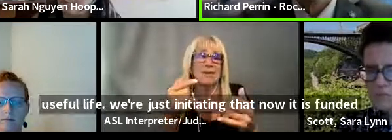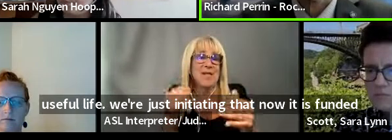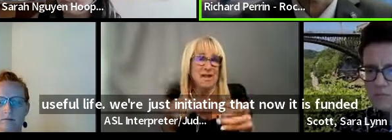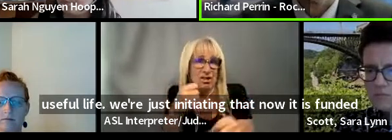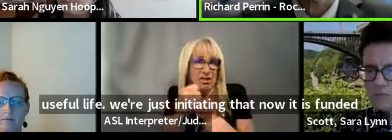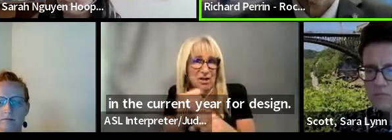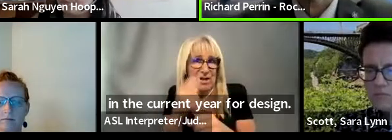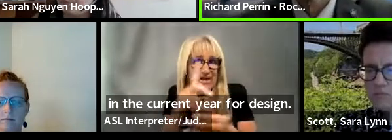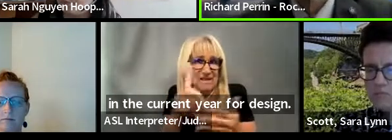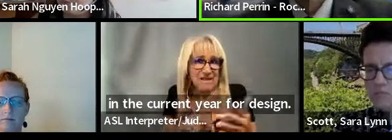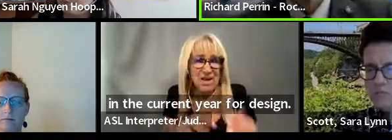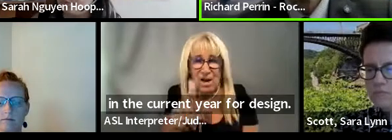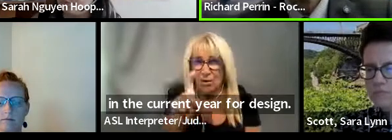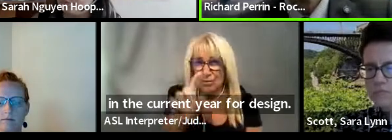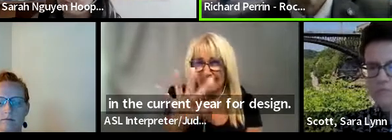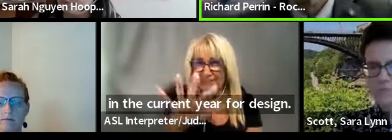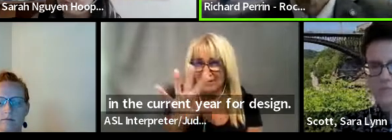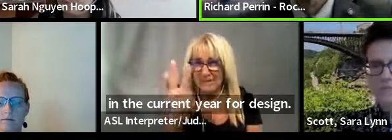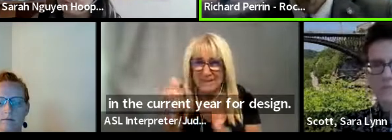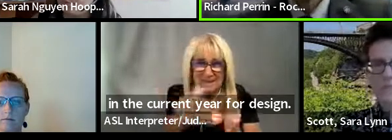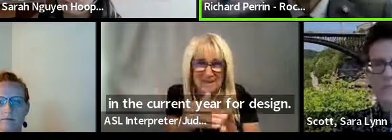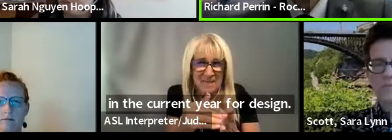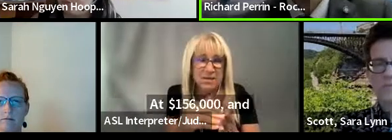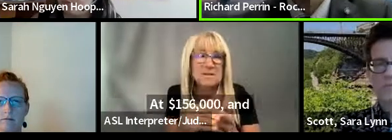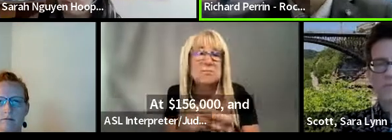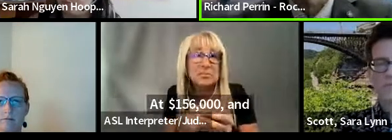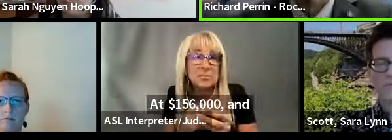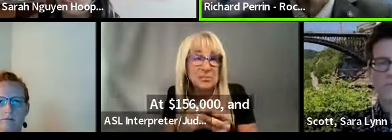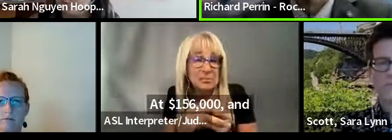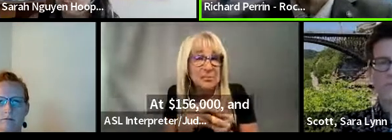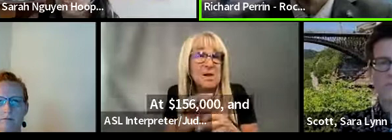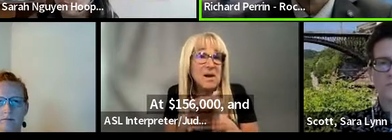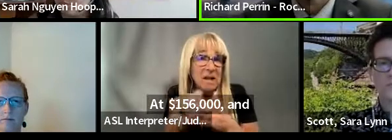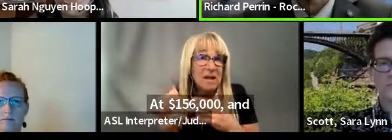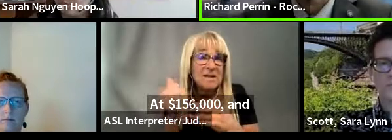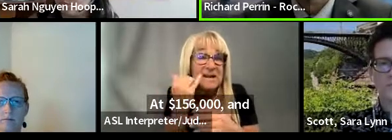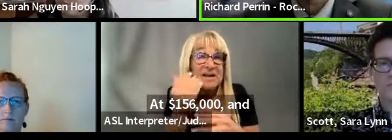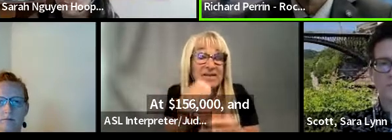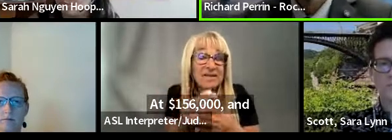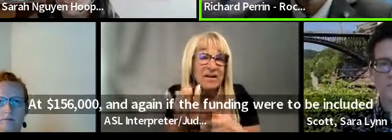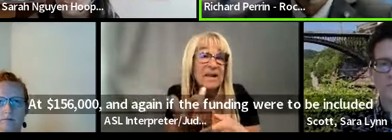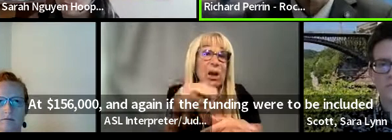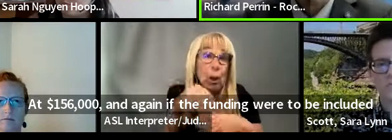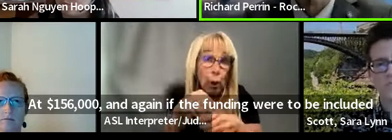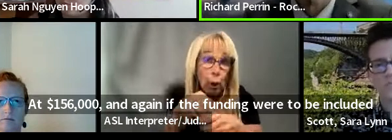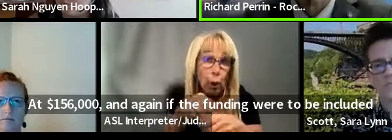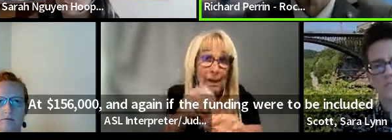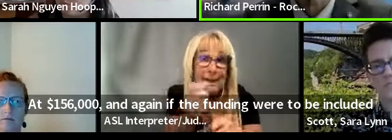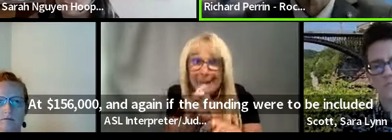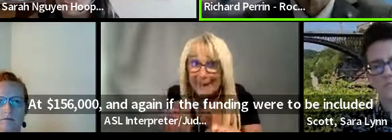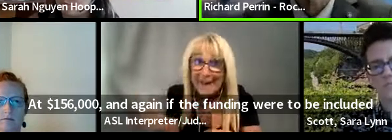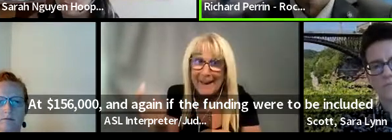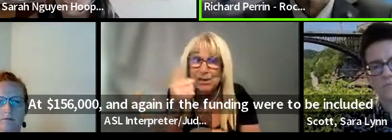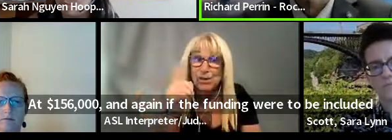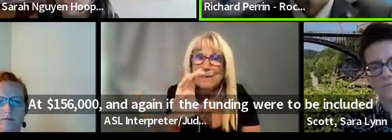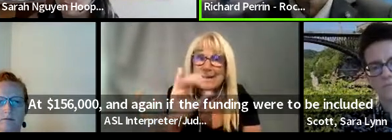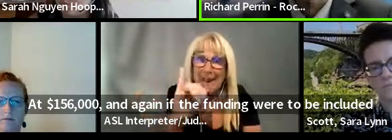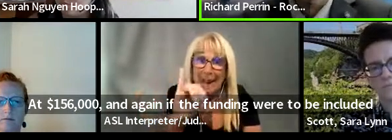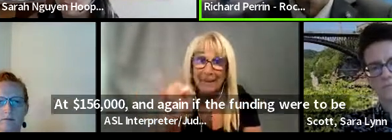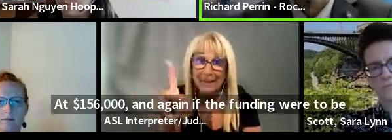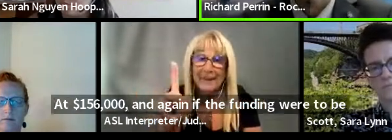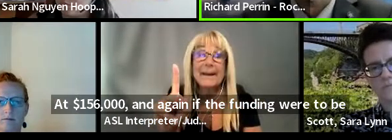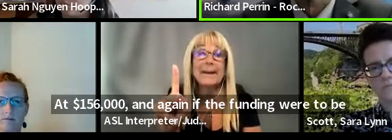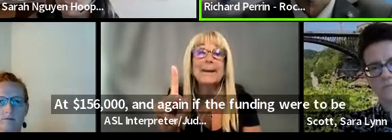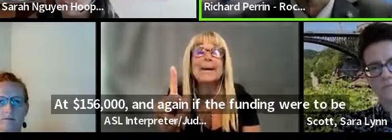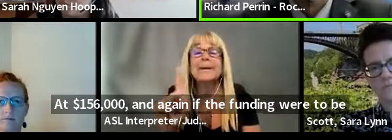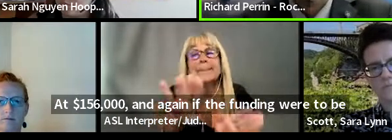at $156,000. And again, if the funding were to be included in next year's CIP, as of